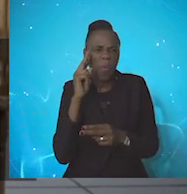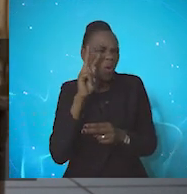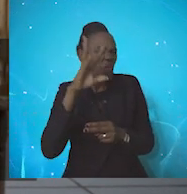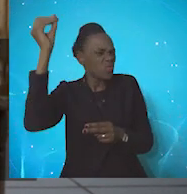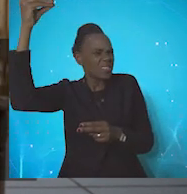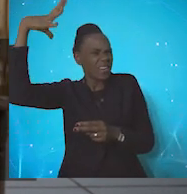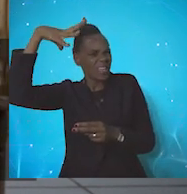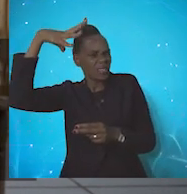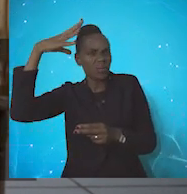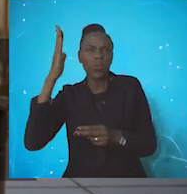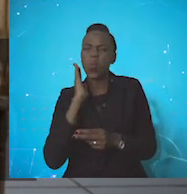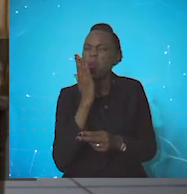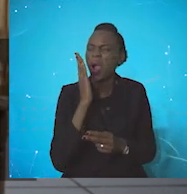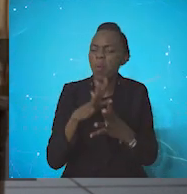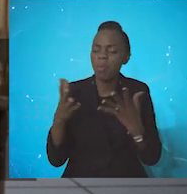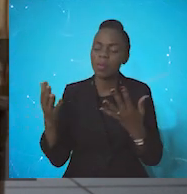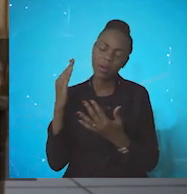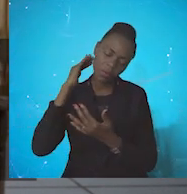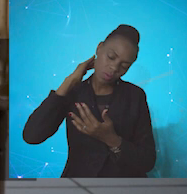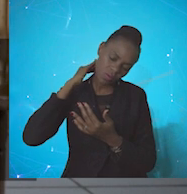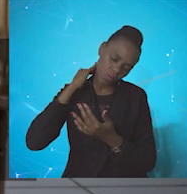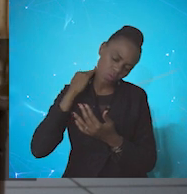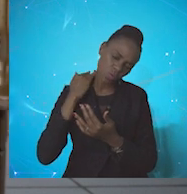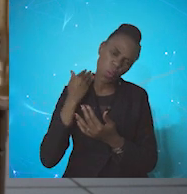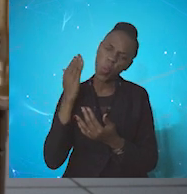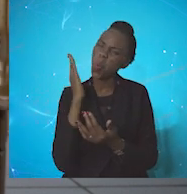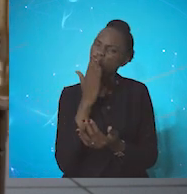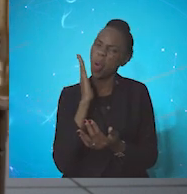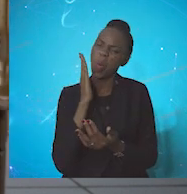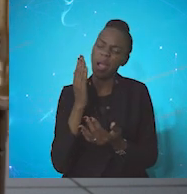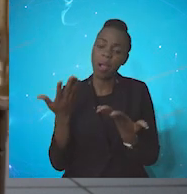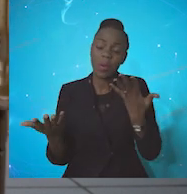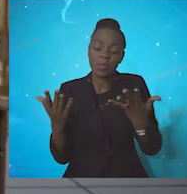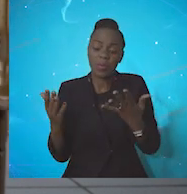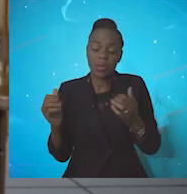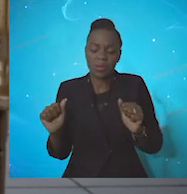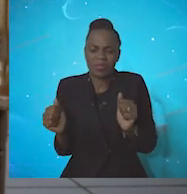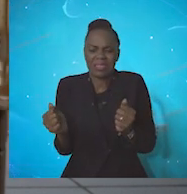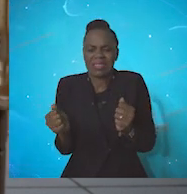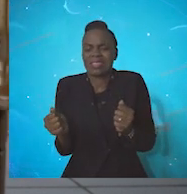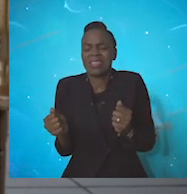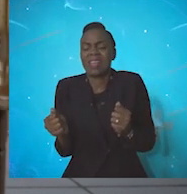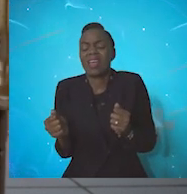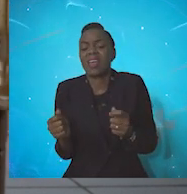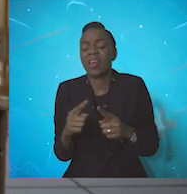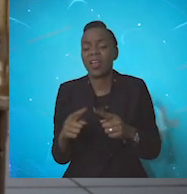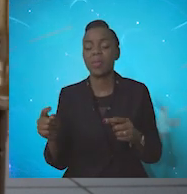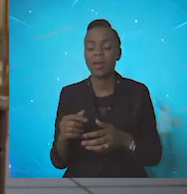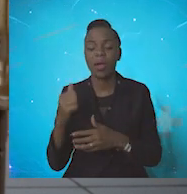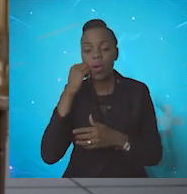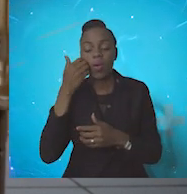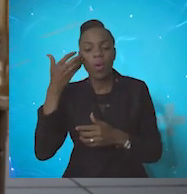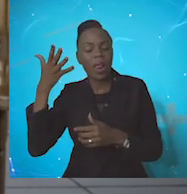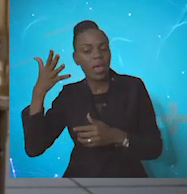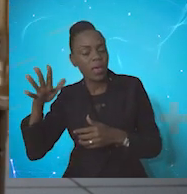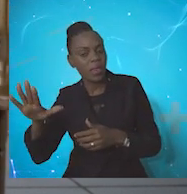also have neck pain, a fever. Some patients can actually have what we call